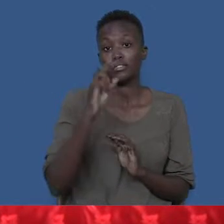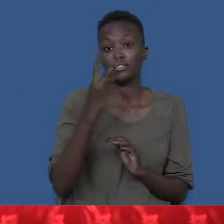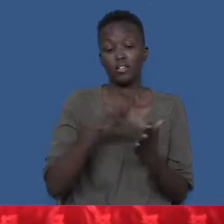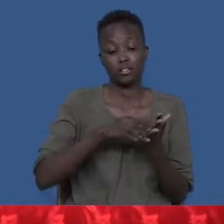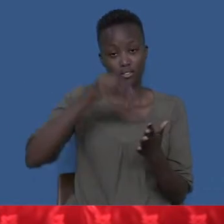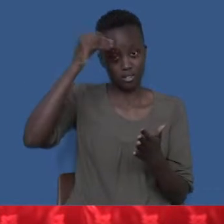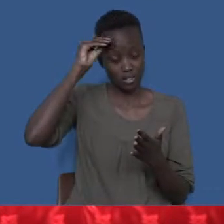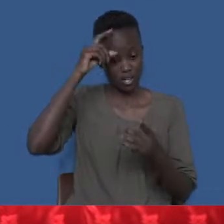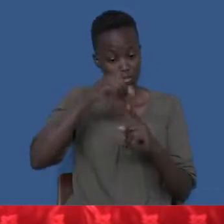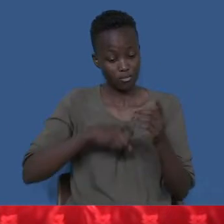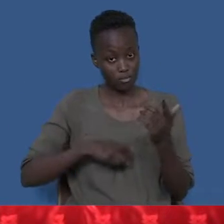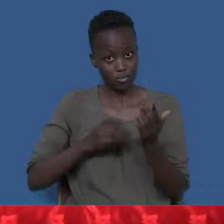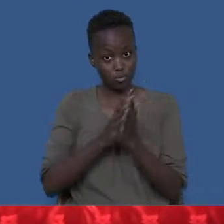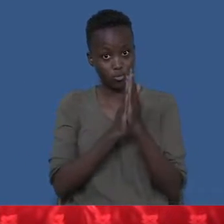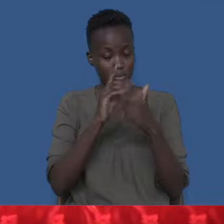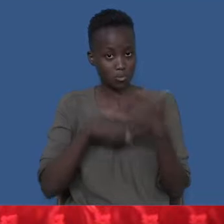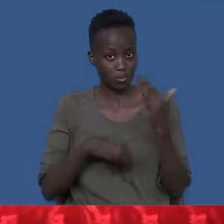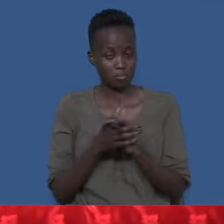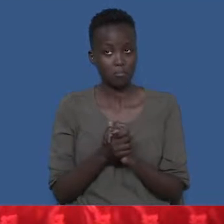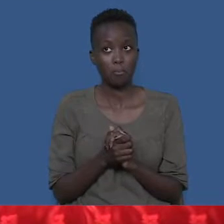want us to pick from this is that